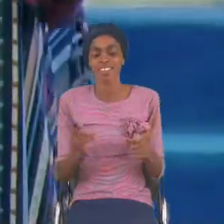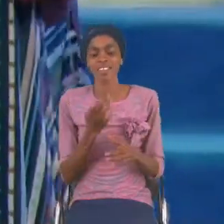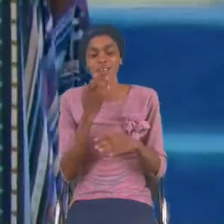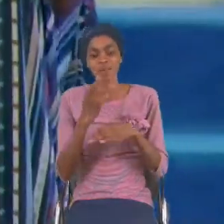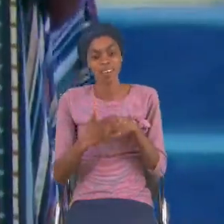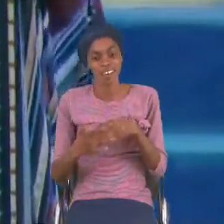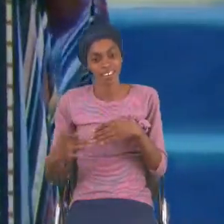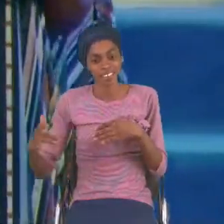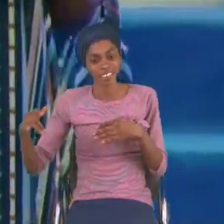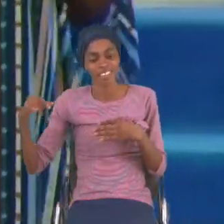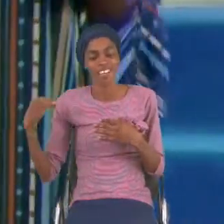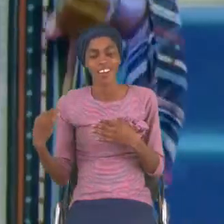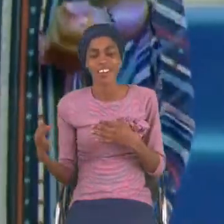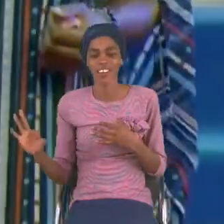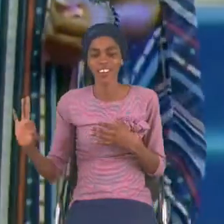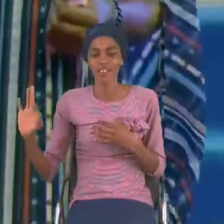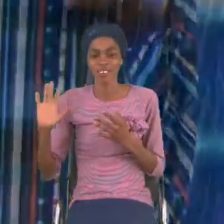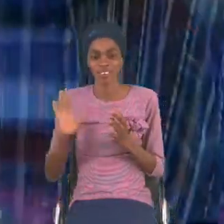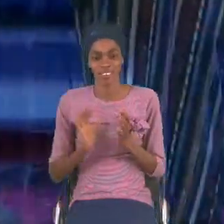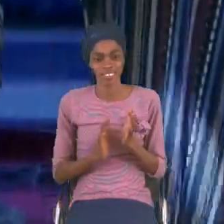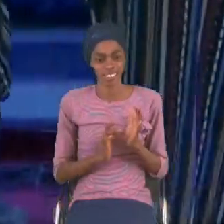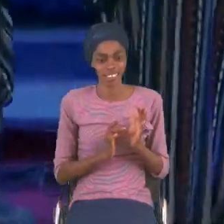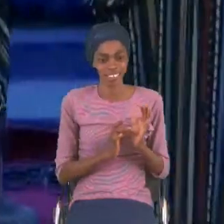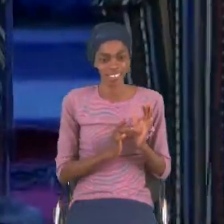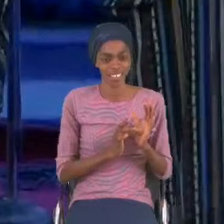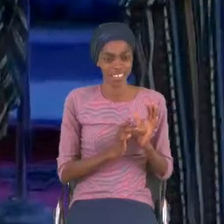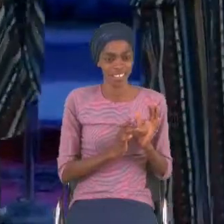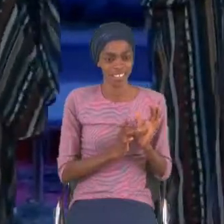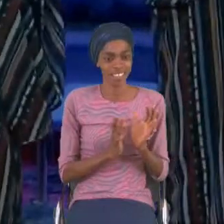the blood of